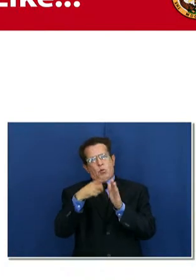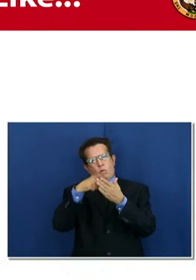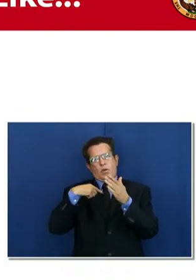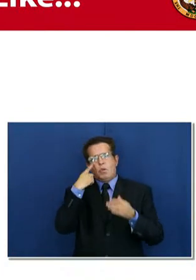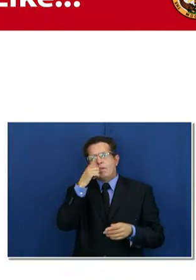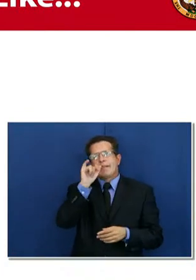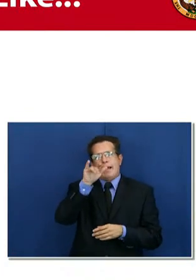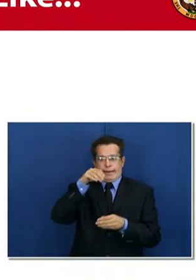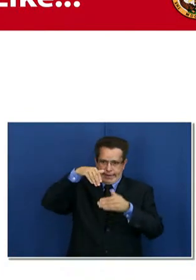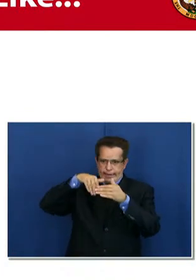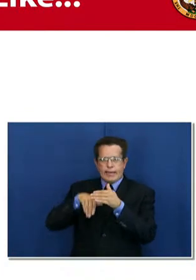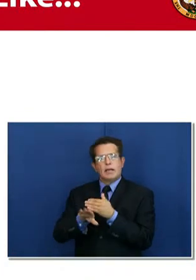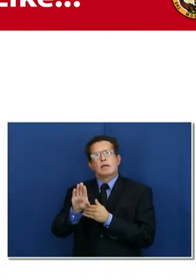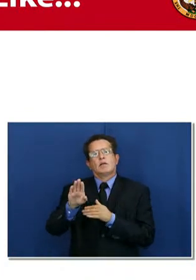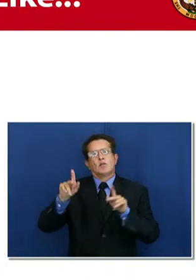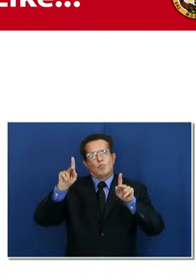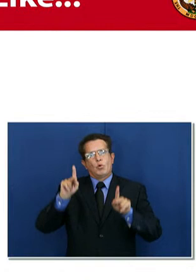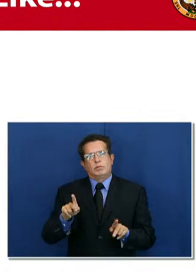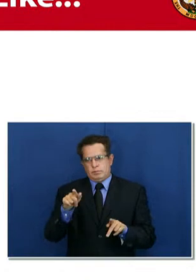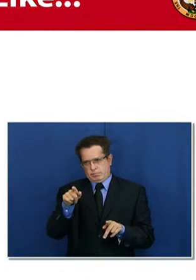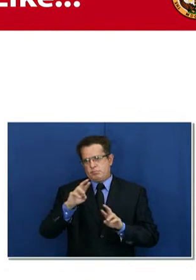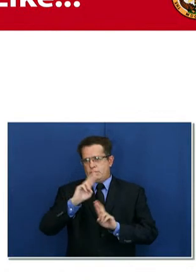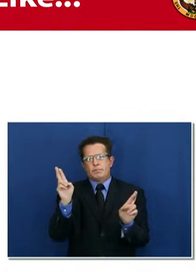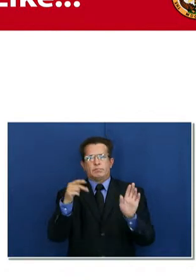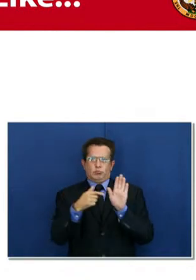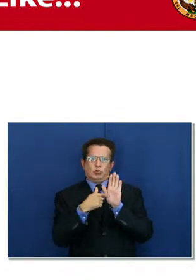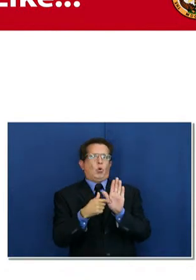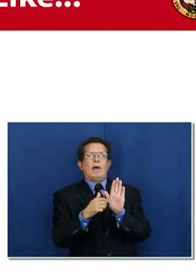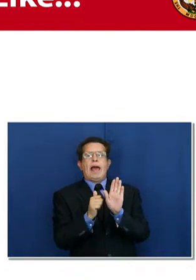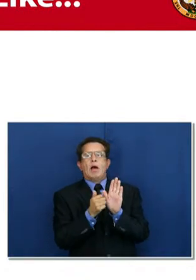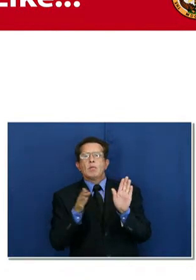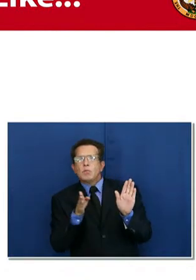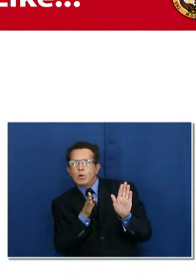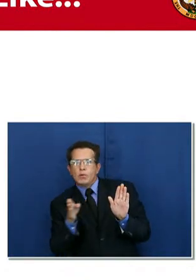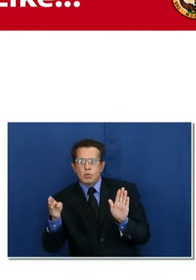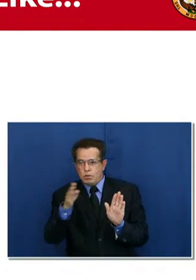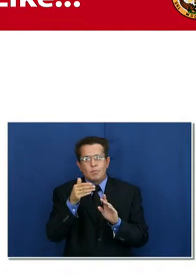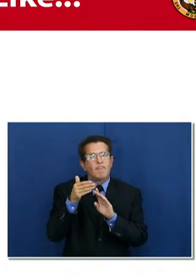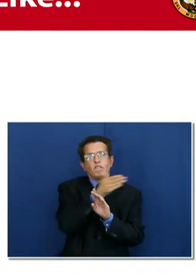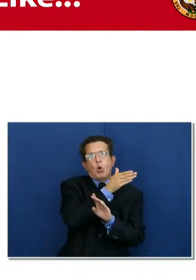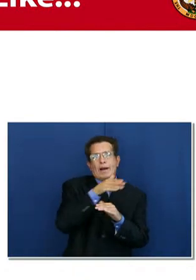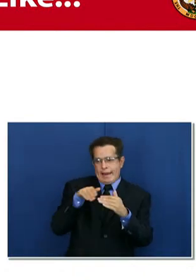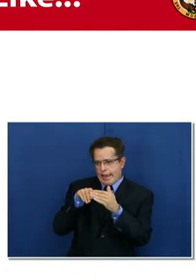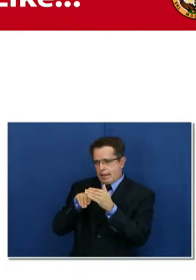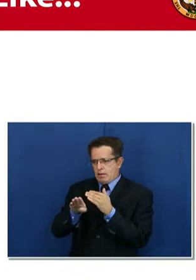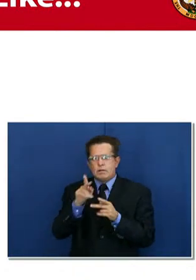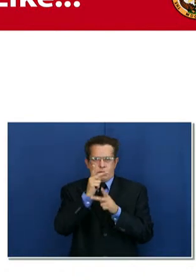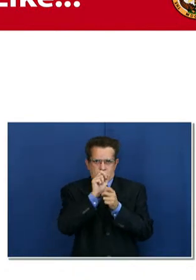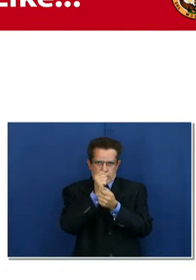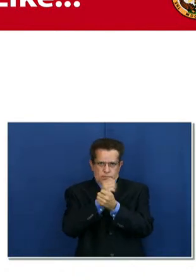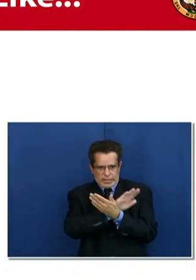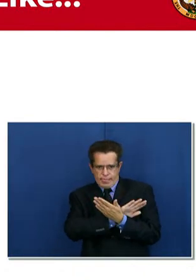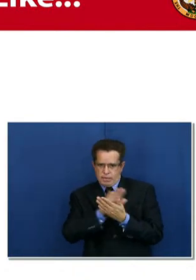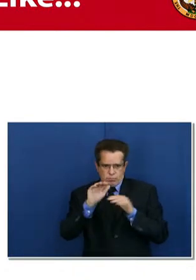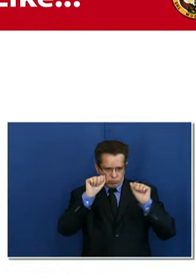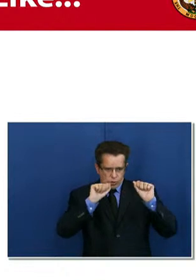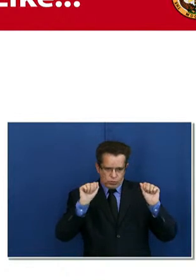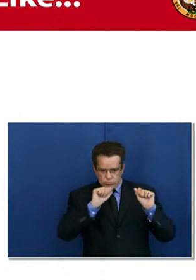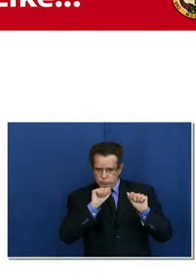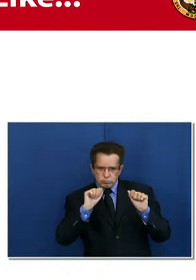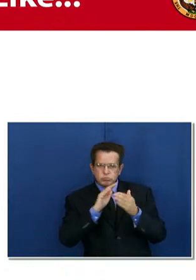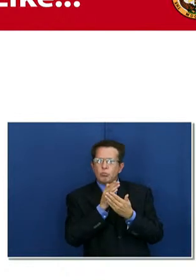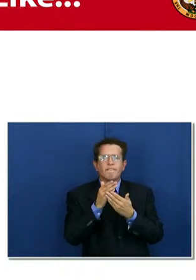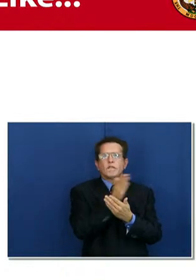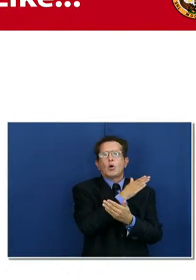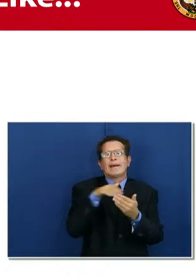person. As I mentioned, before a voter enters the voting room area, they will hand sanitize in advance. Know that when